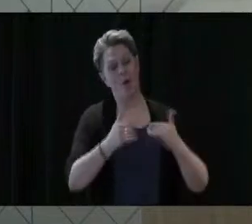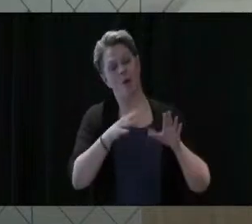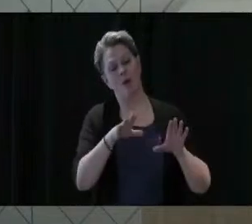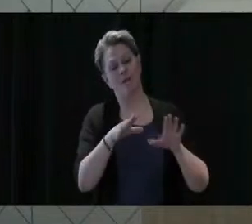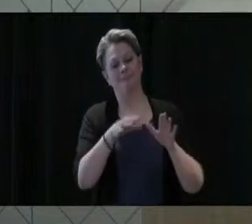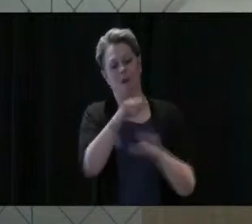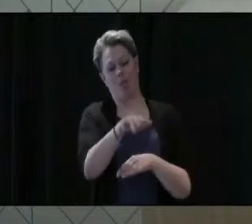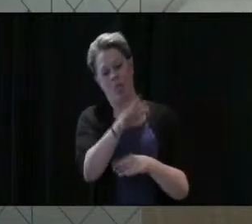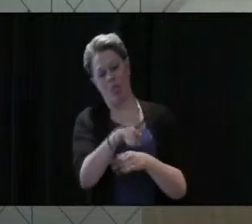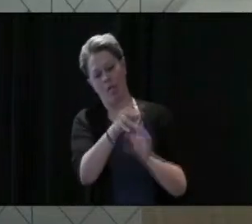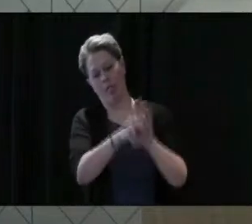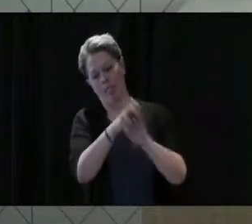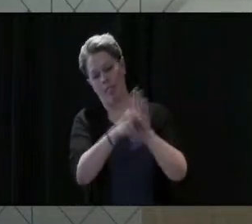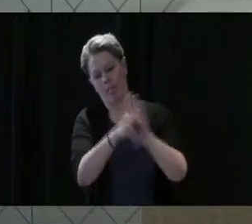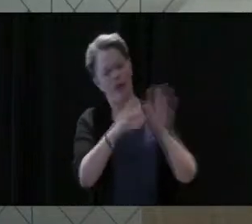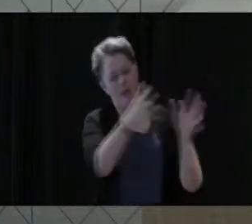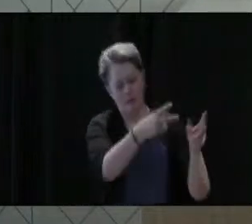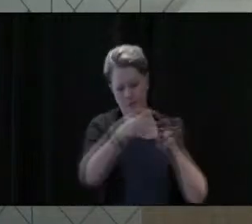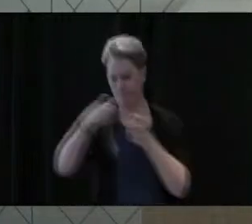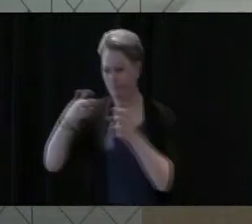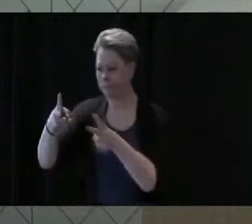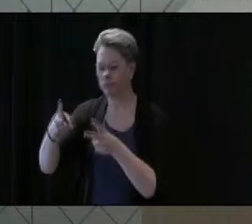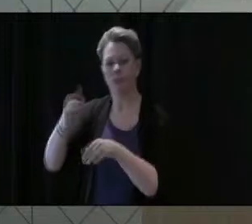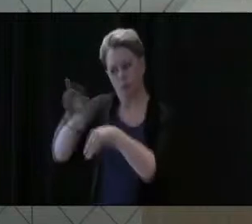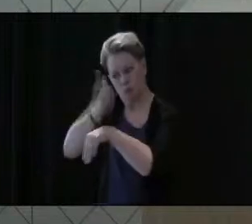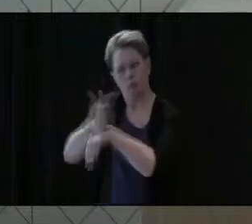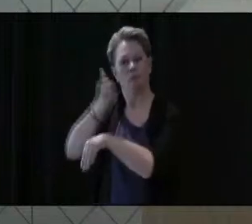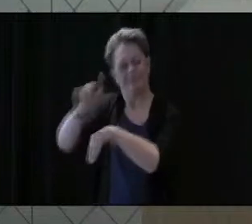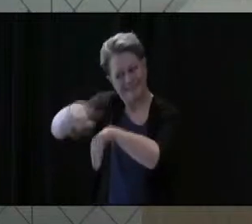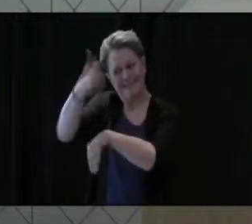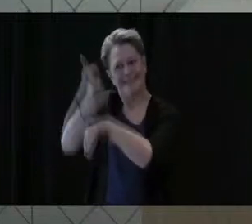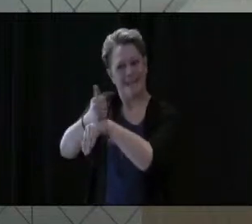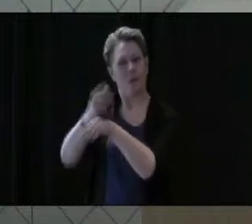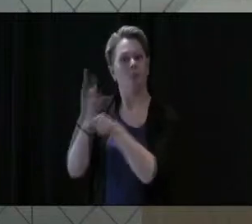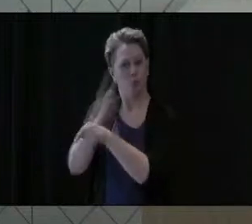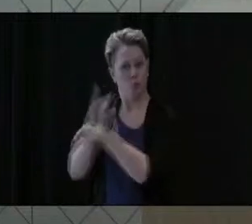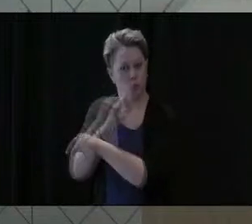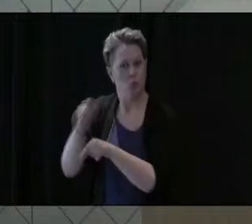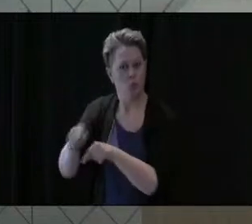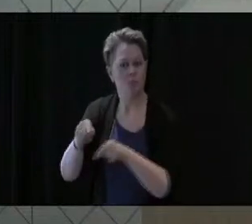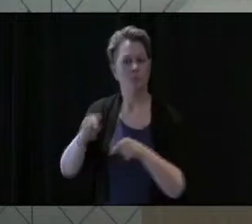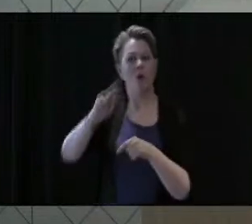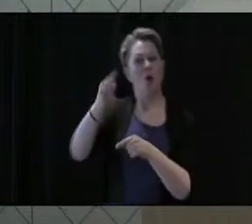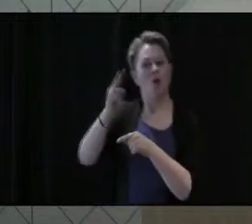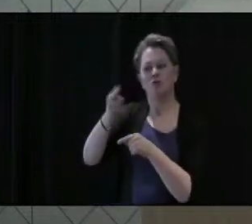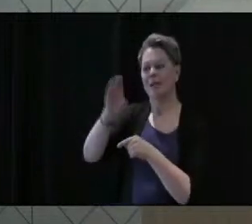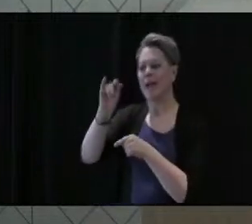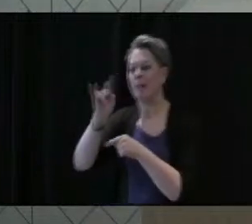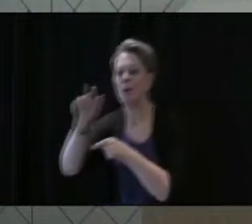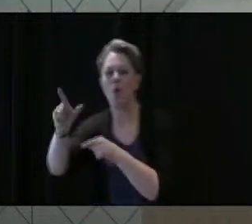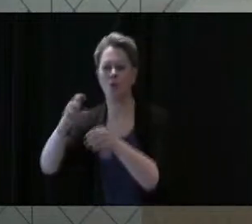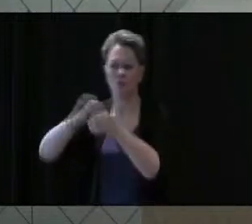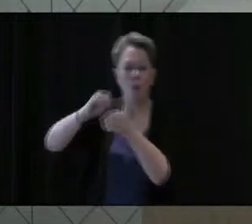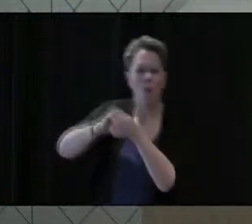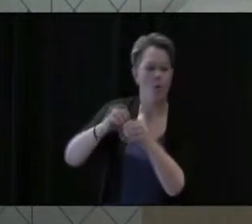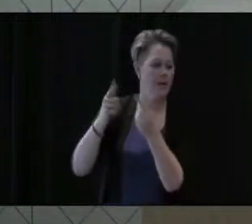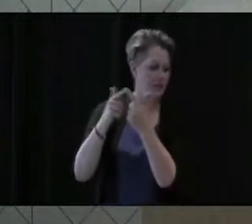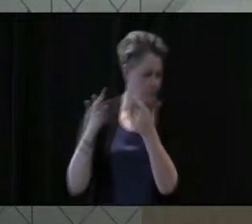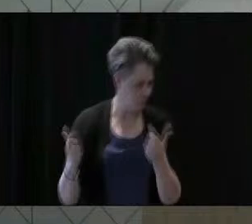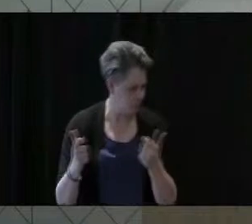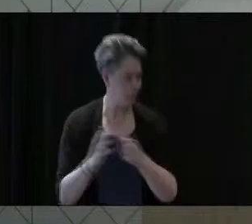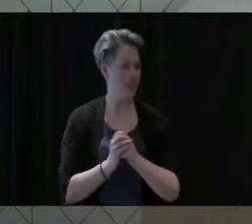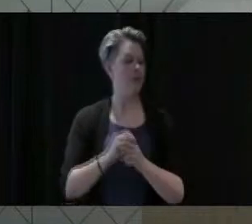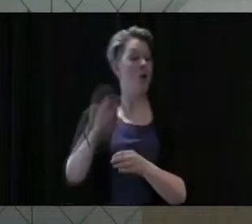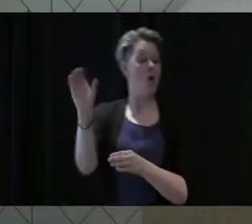like industrial scale hydrogen and carbon capture and storage. It can be used to create centers